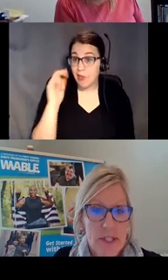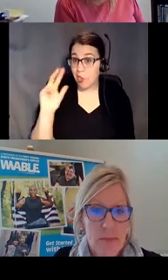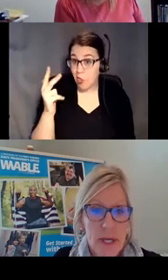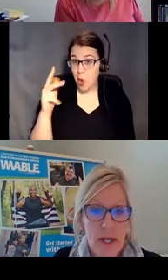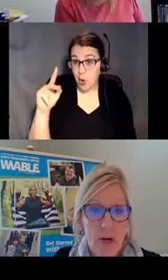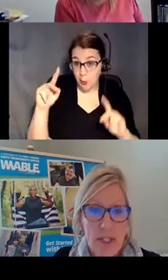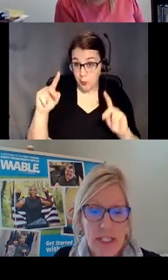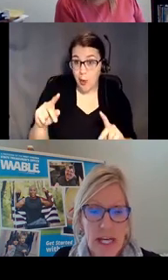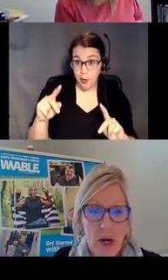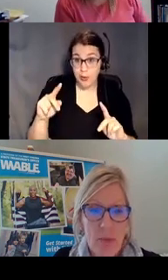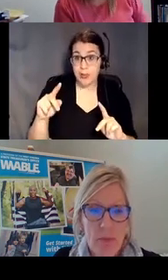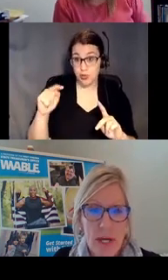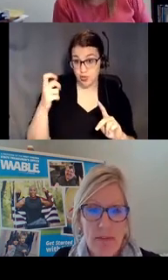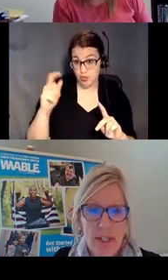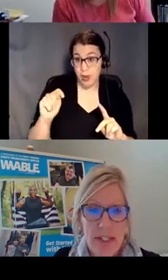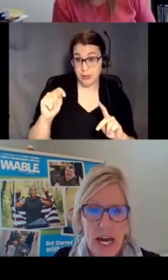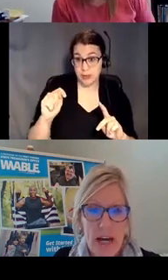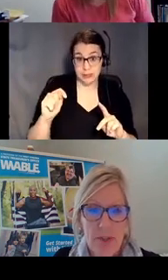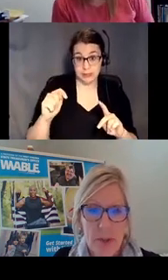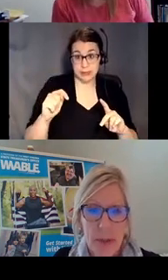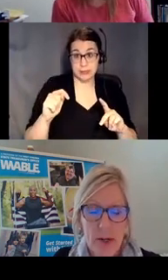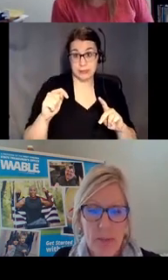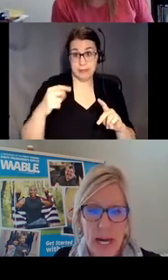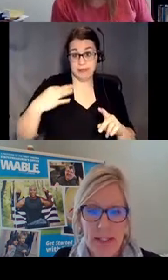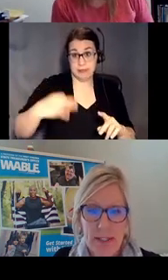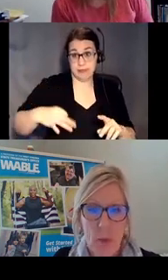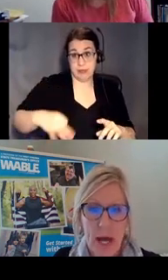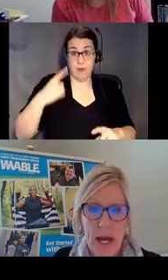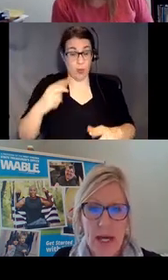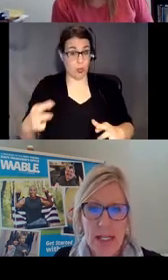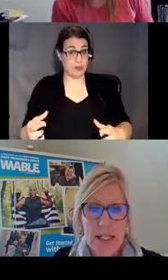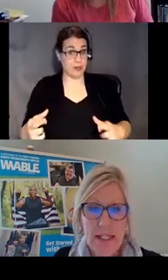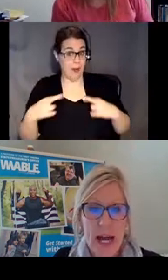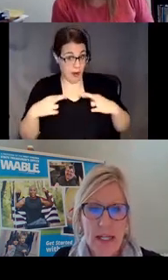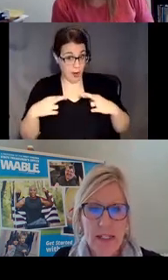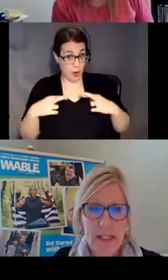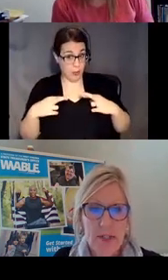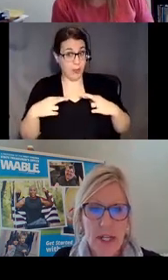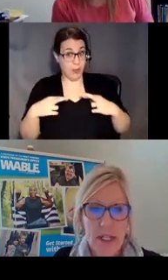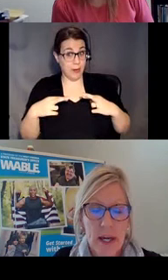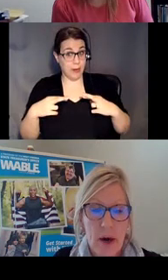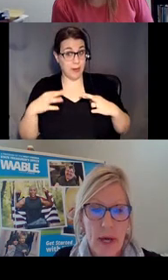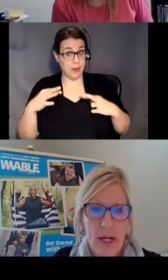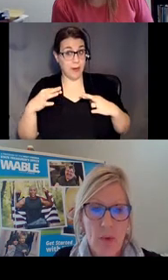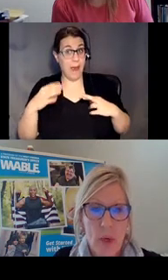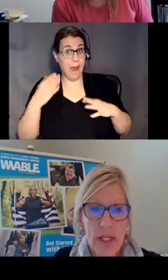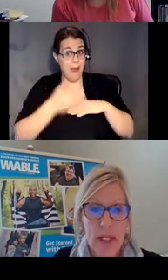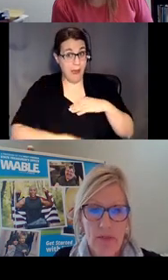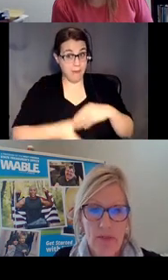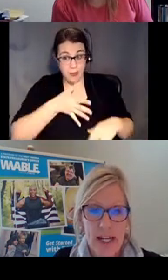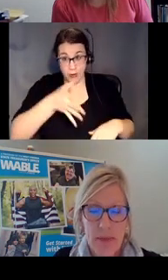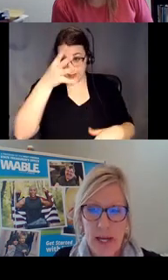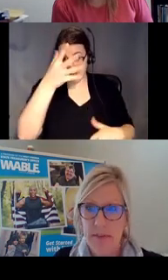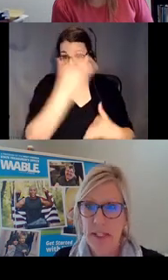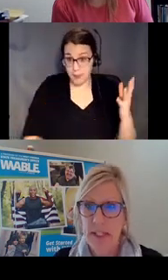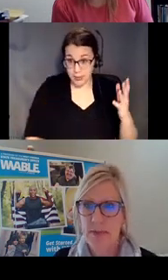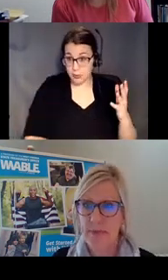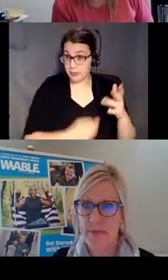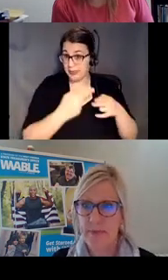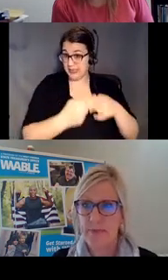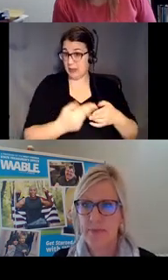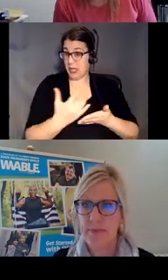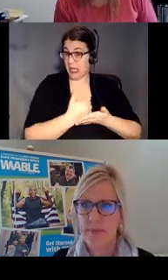the recipient of retirement benefits after a parent passes away, is that considered income and will it affect